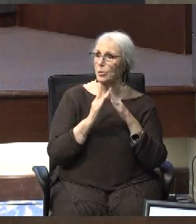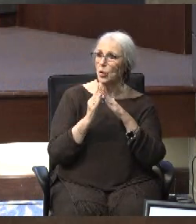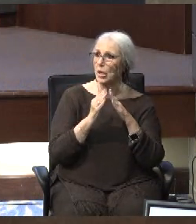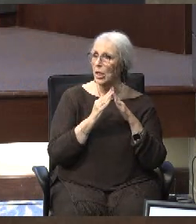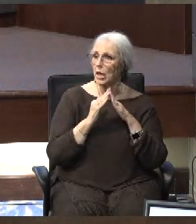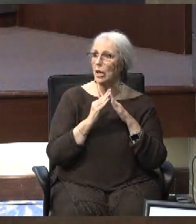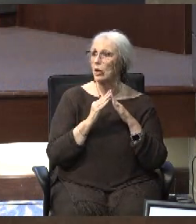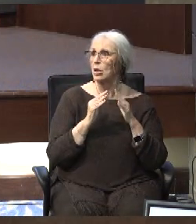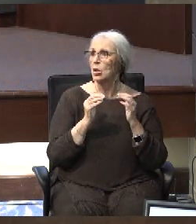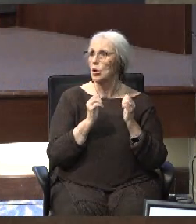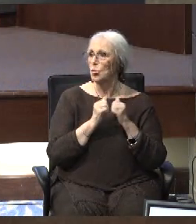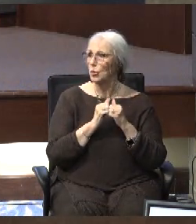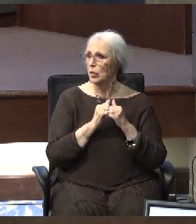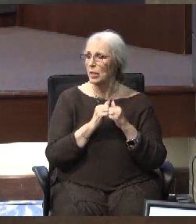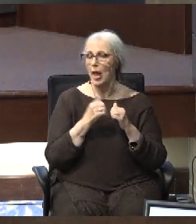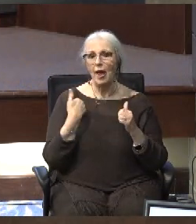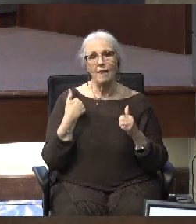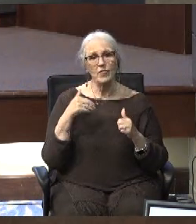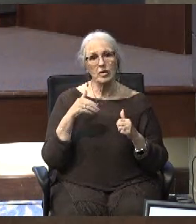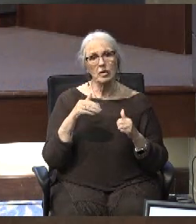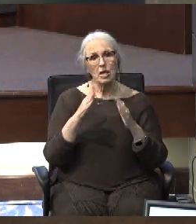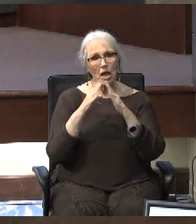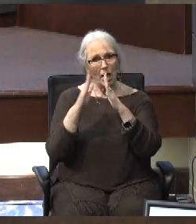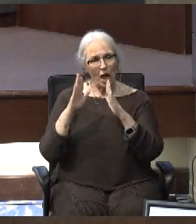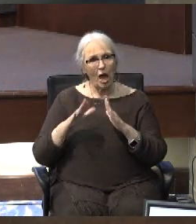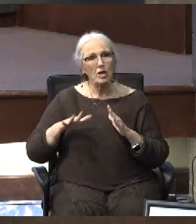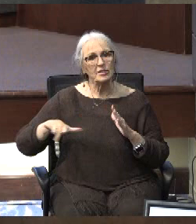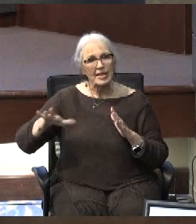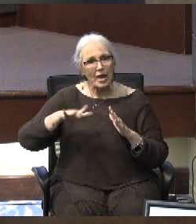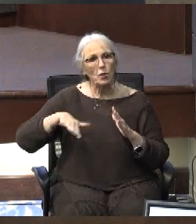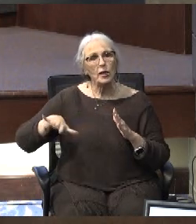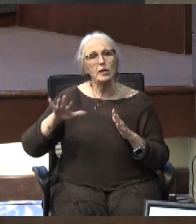terms of having neighborhoods that are